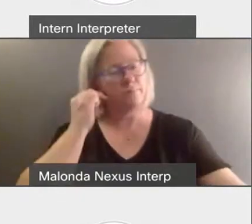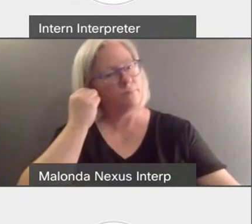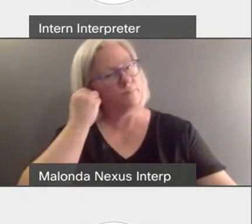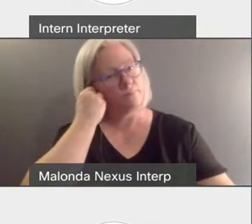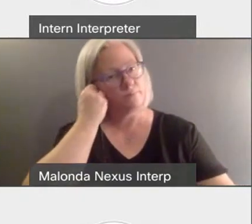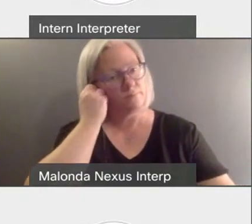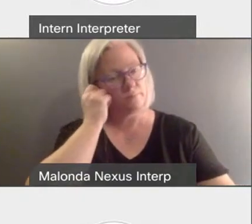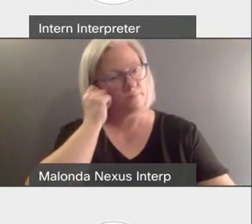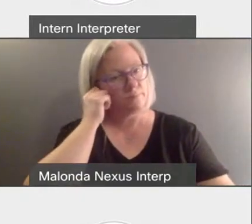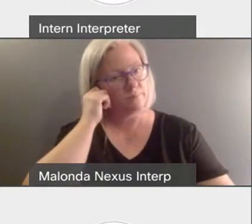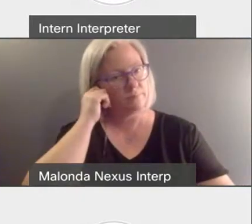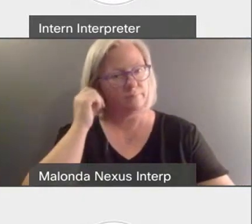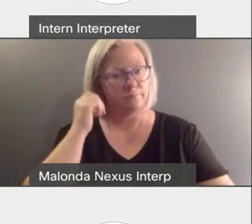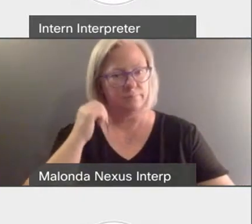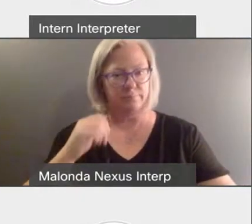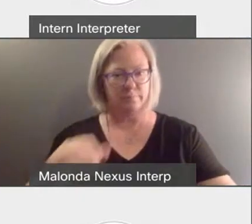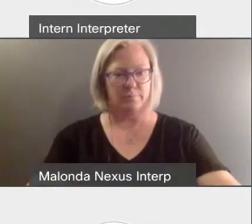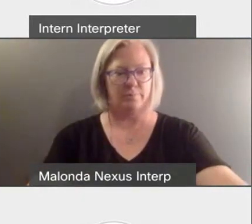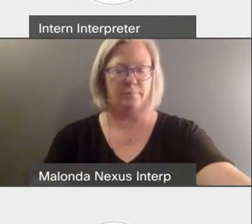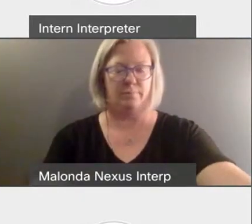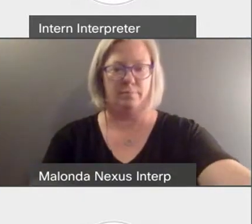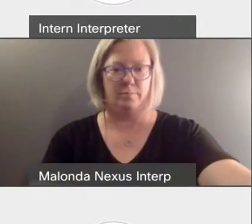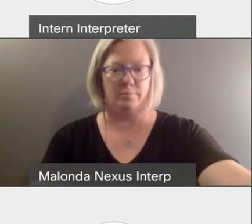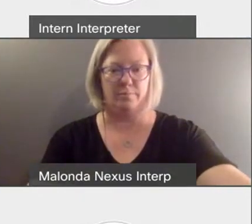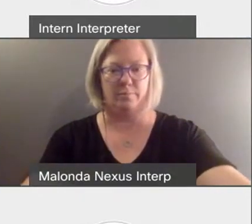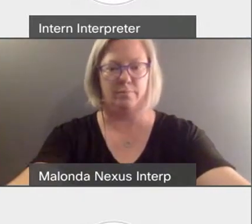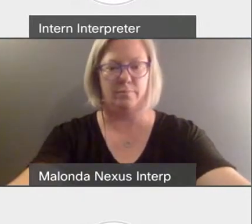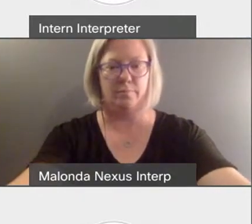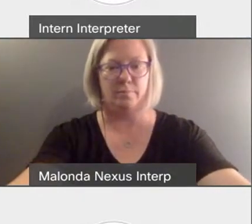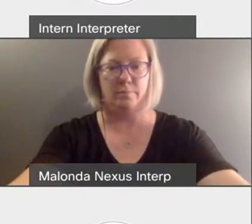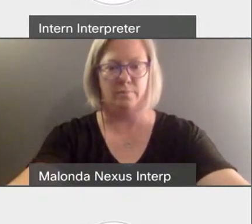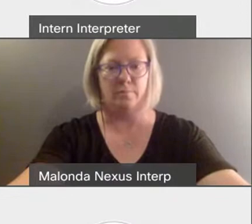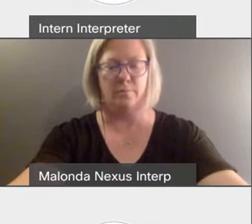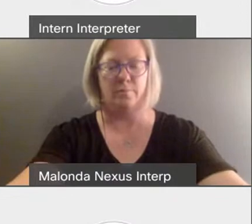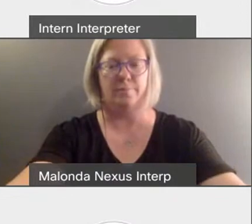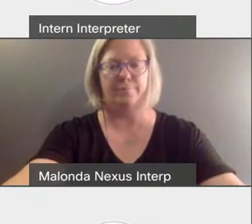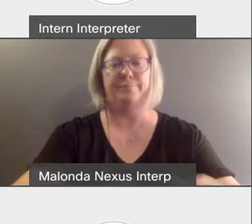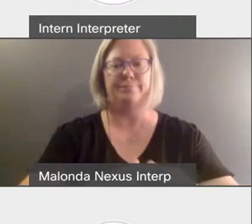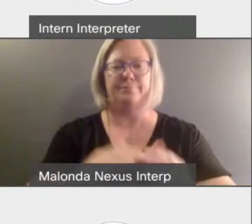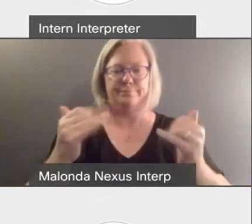Thank you. Our next will be Burl, private citizen.